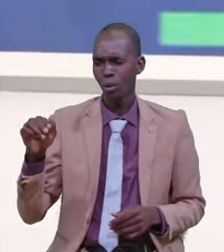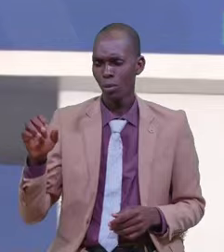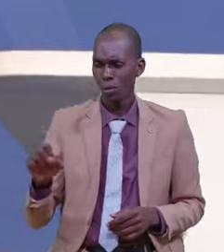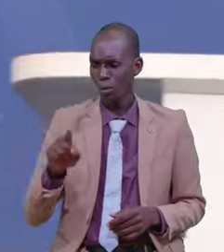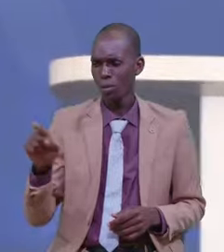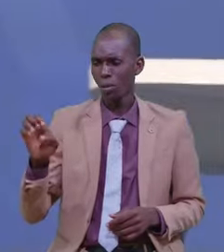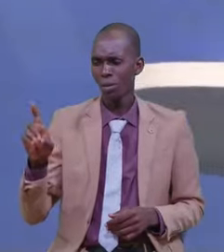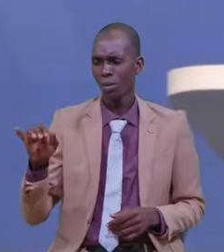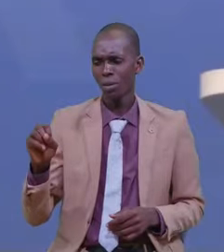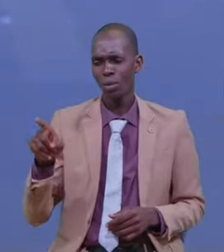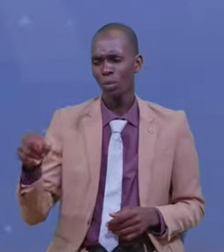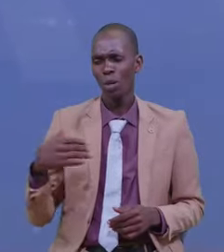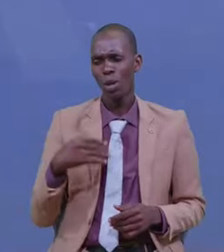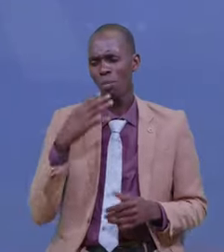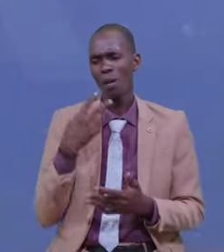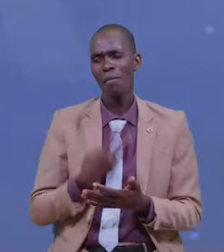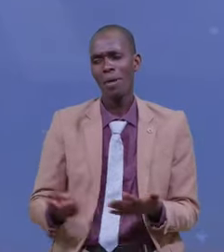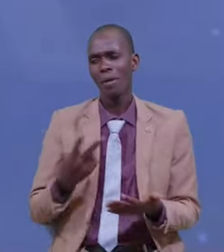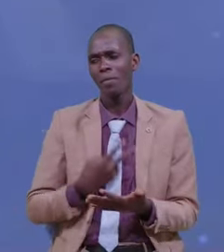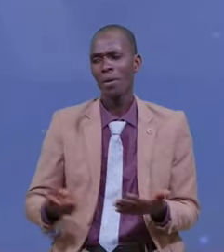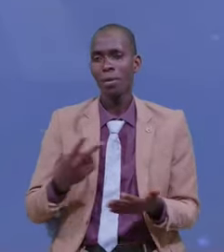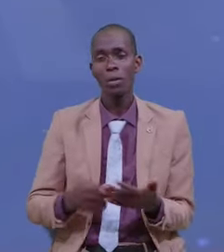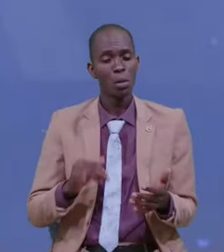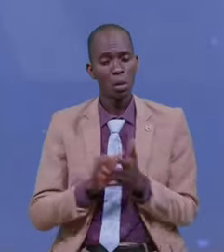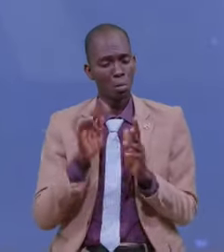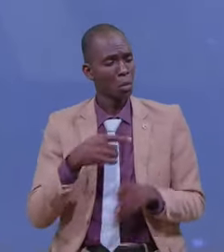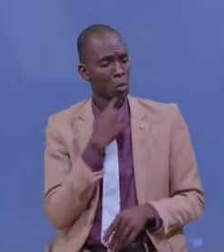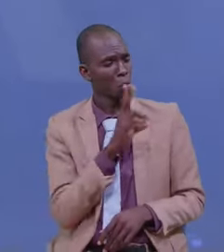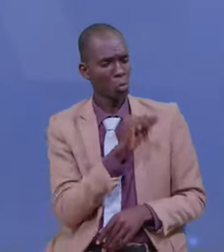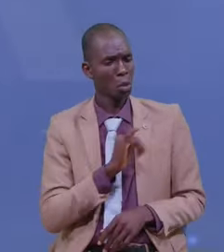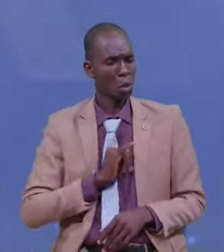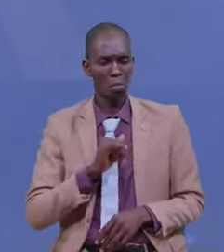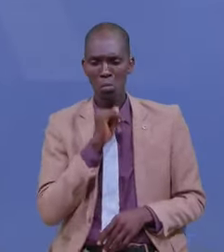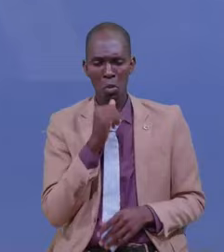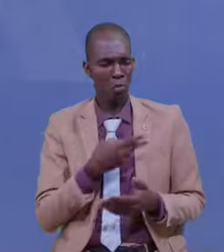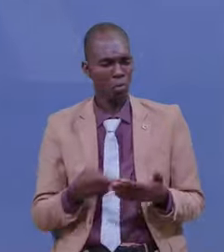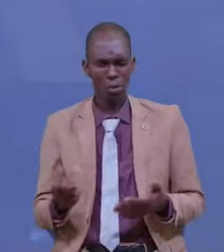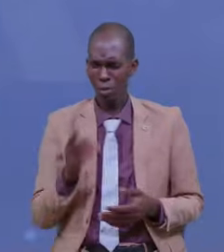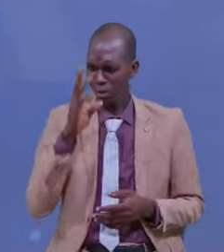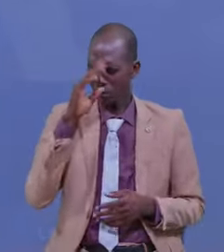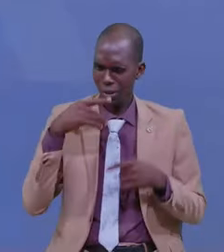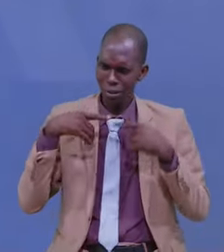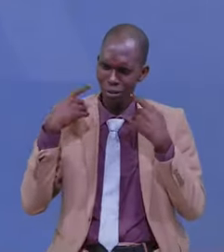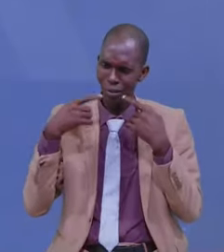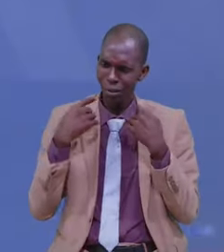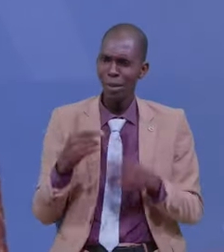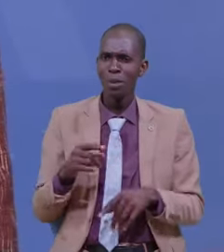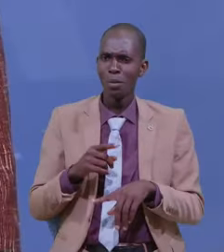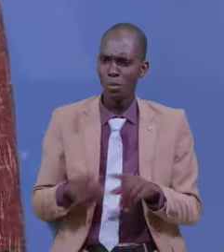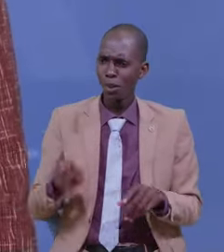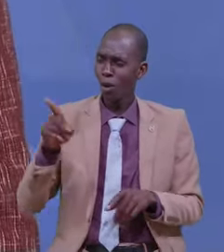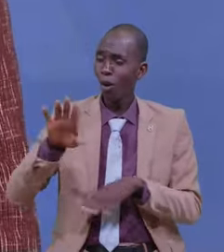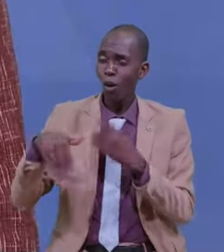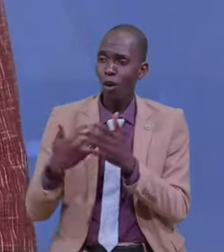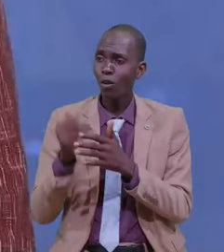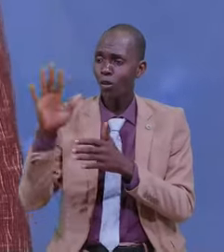you, I'm failing. He said, no, I've not been failing. The man said, but all the experiments you